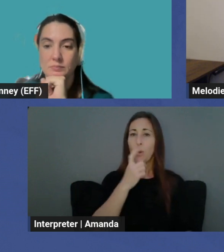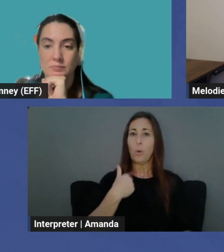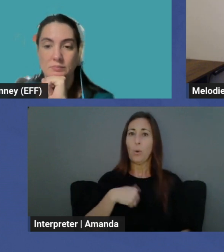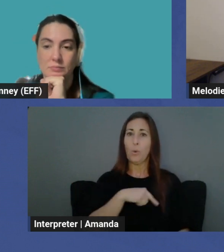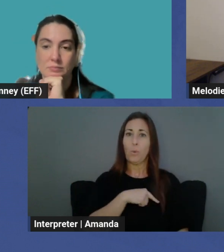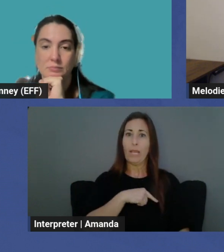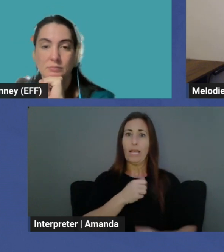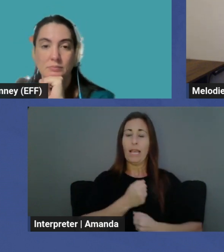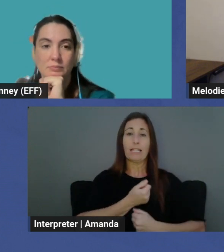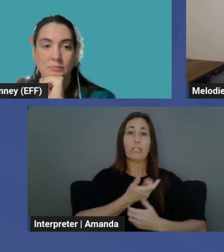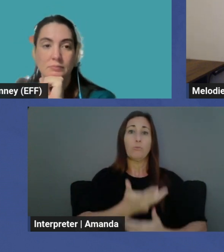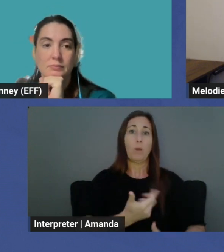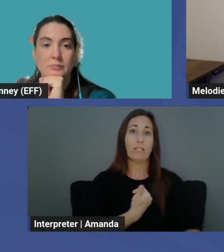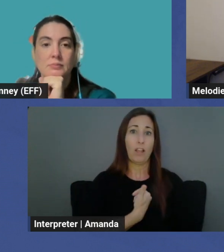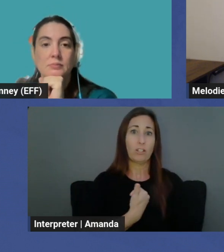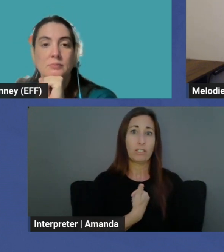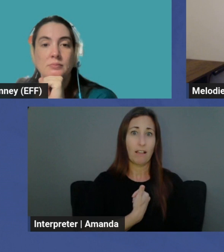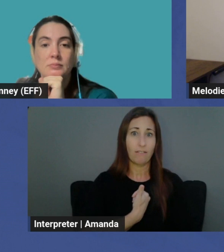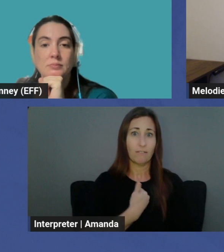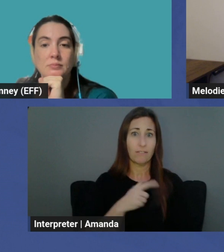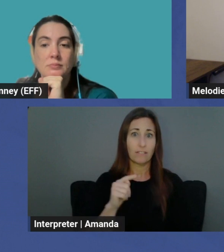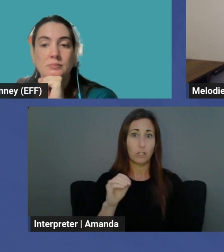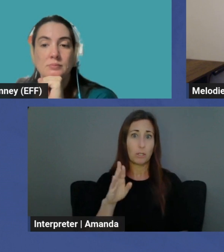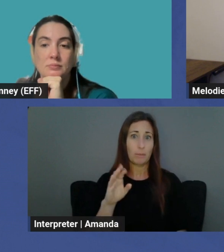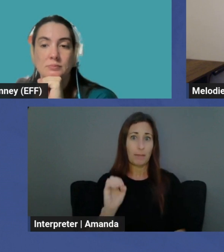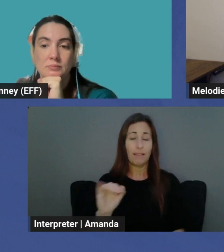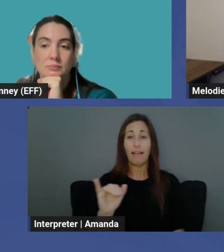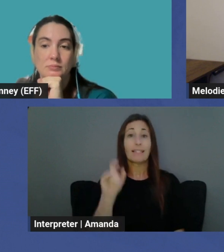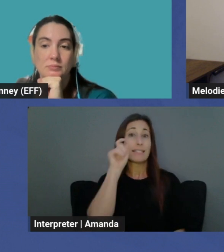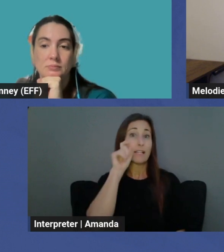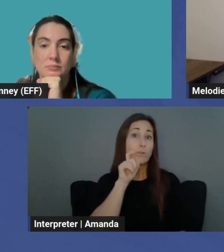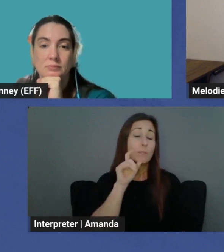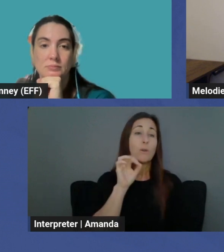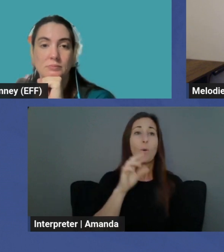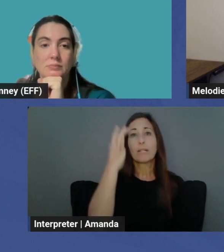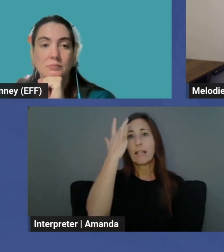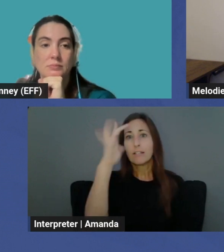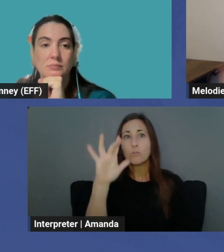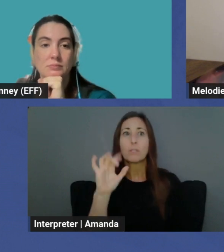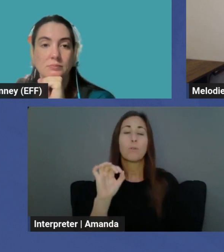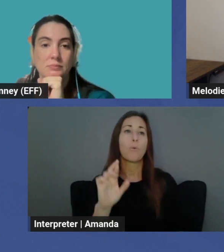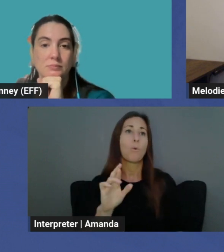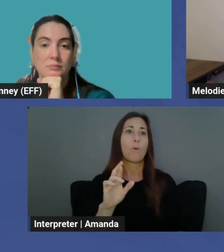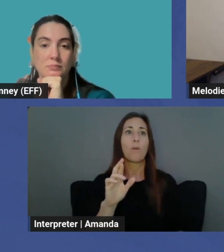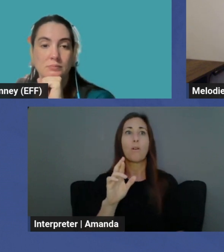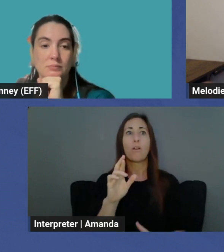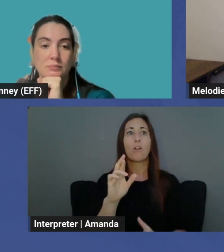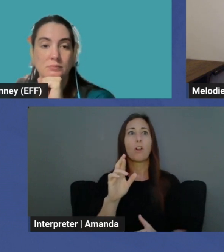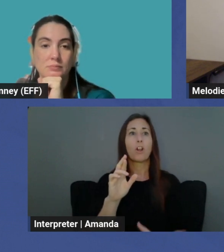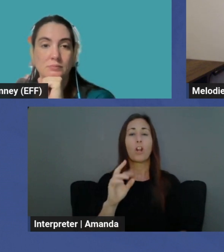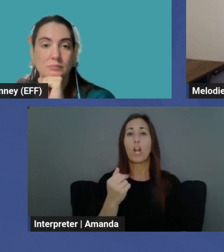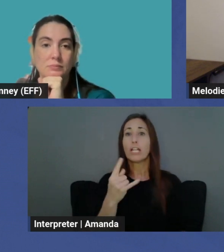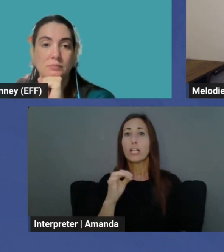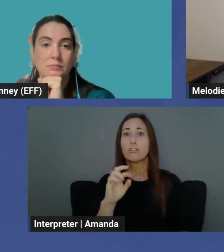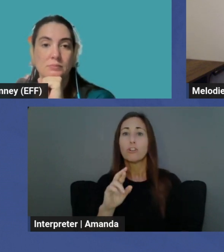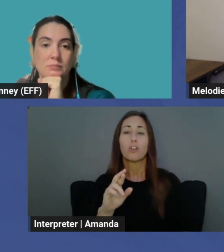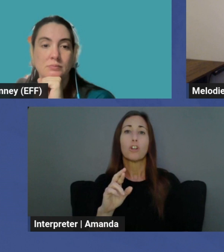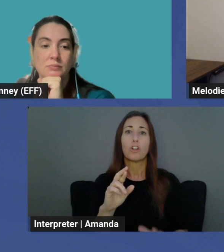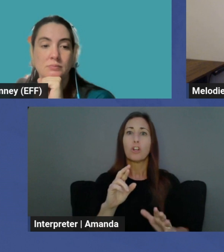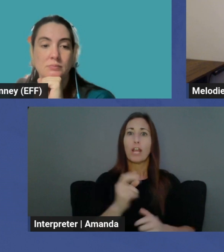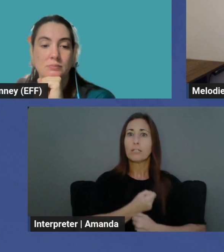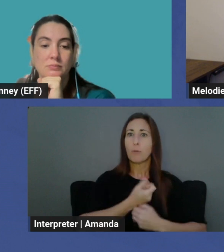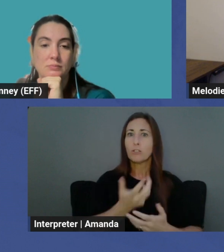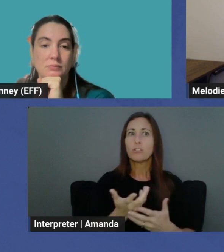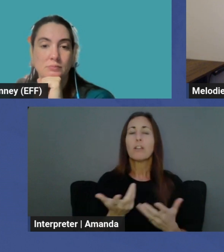whether that's sexually or intellectually or in terms of gender identity expression,